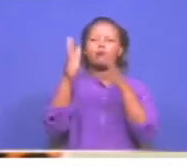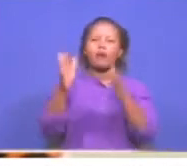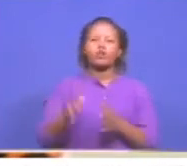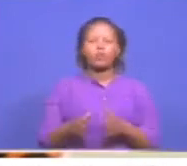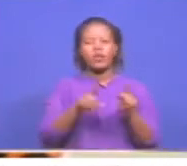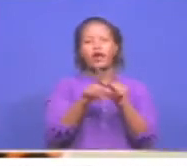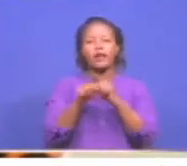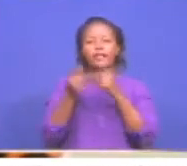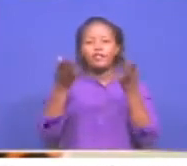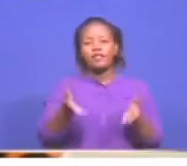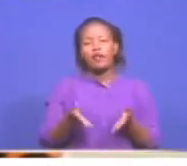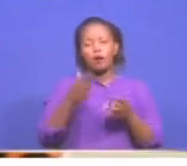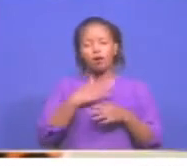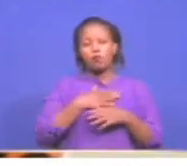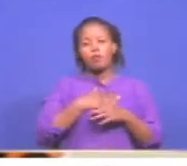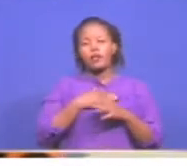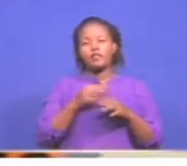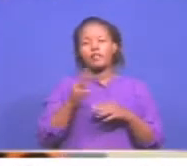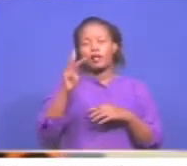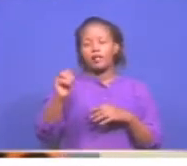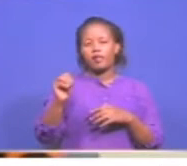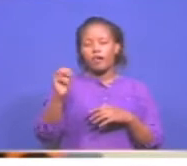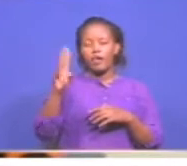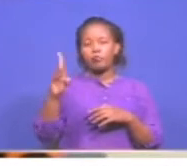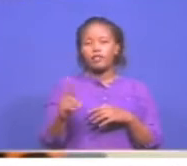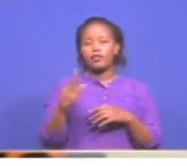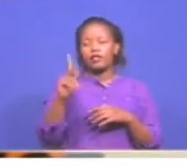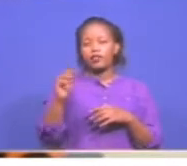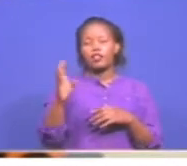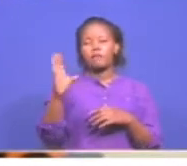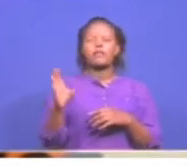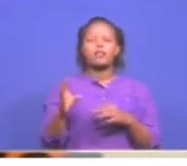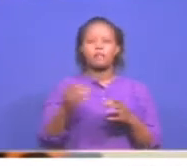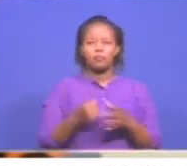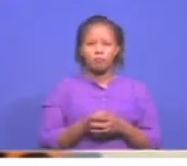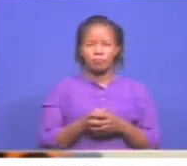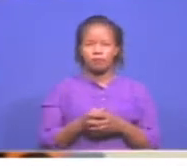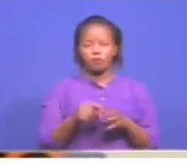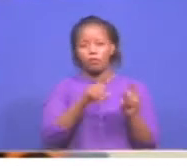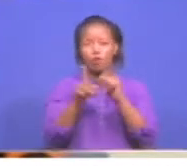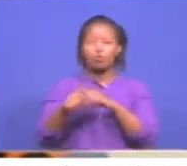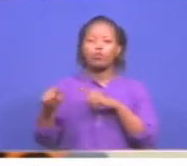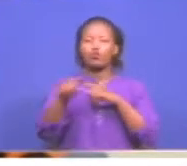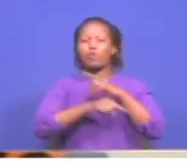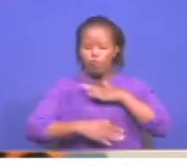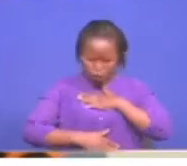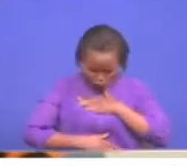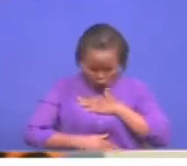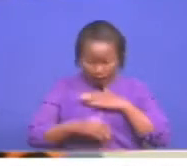now as a manager and leader at Kenya Broadcasting Corporation. We